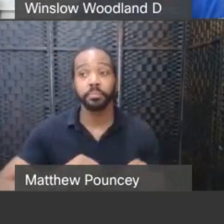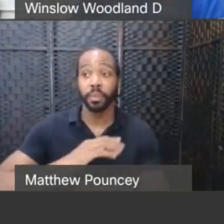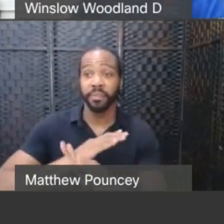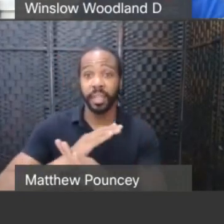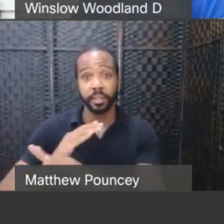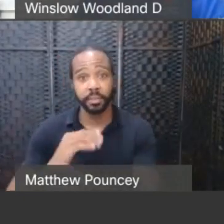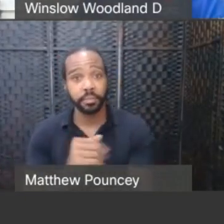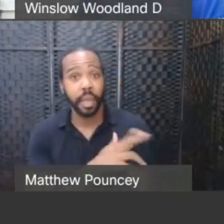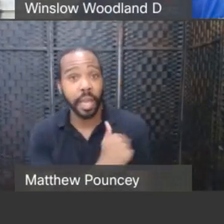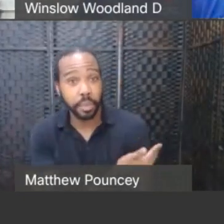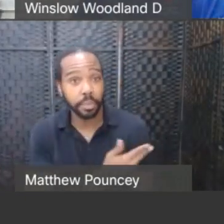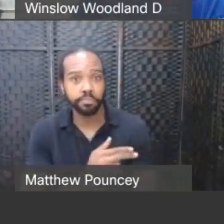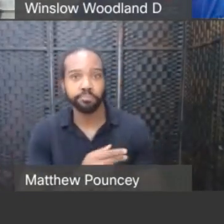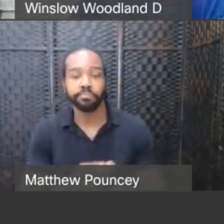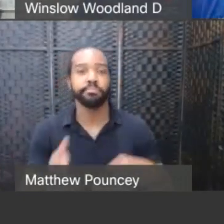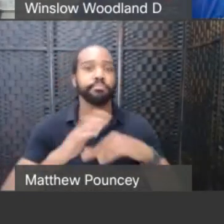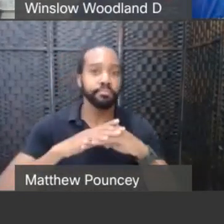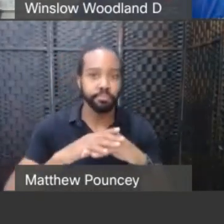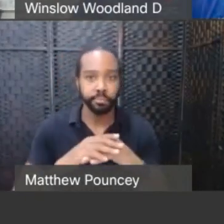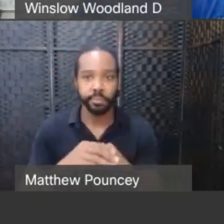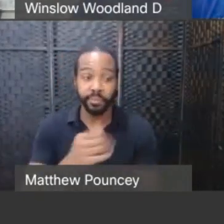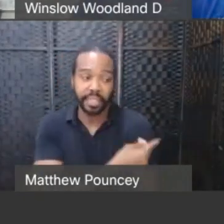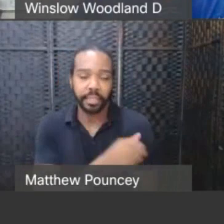vaccine is still very effective at doing that.